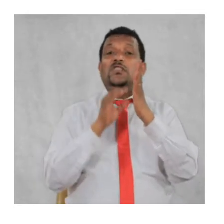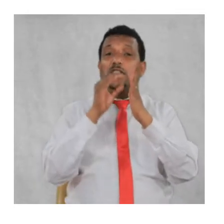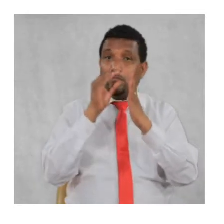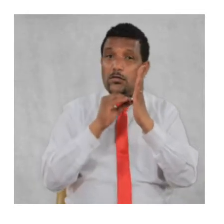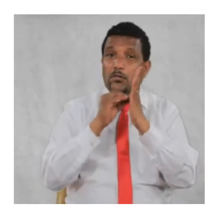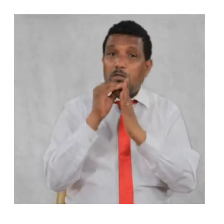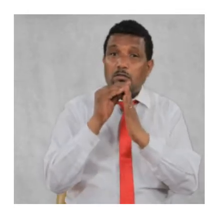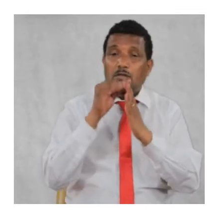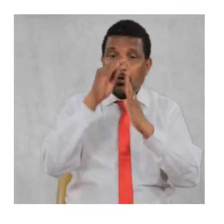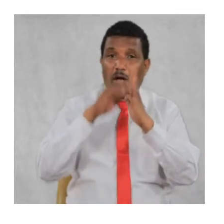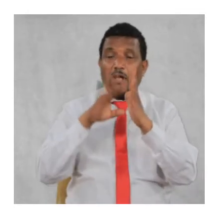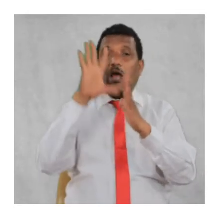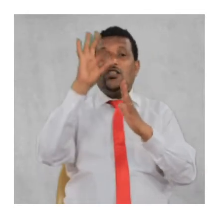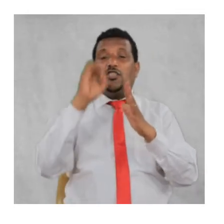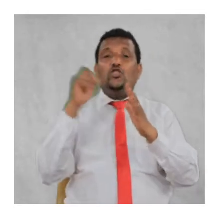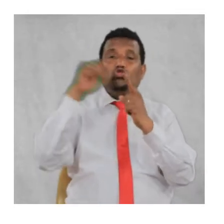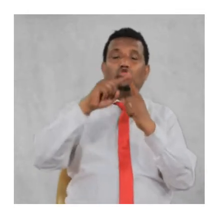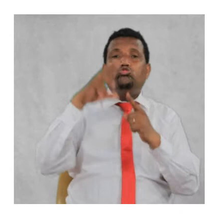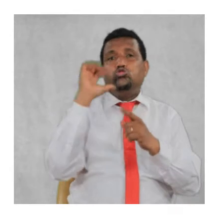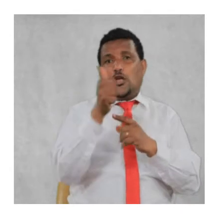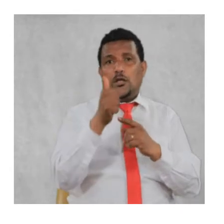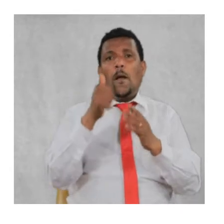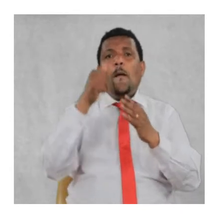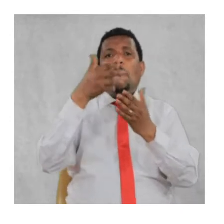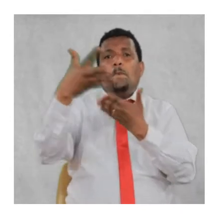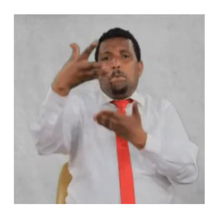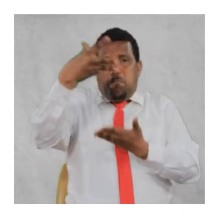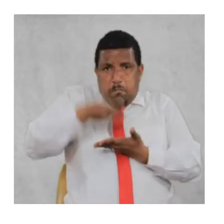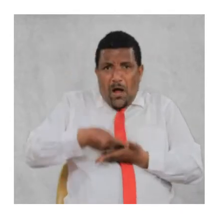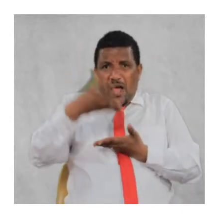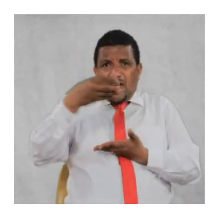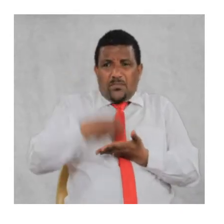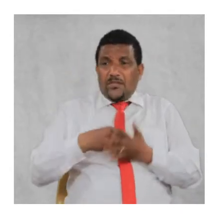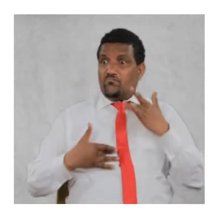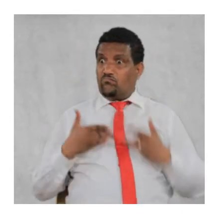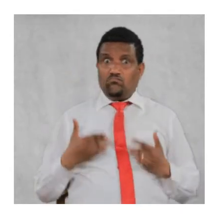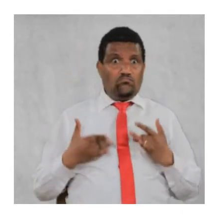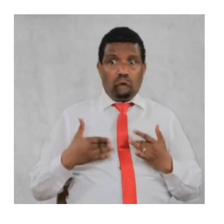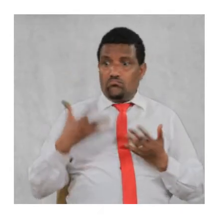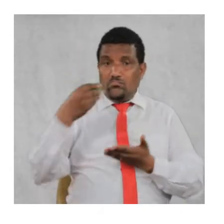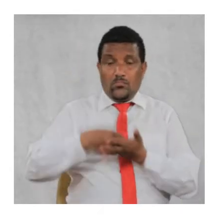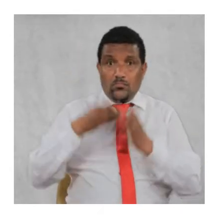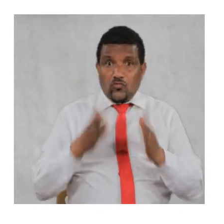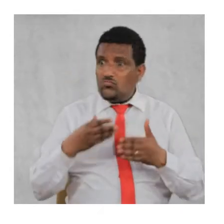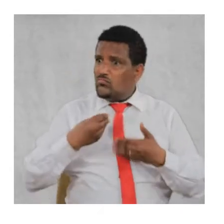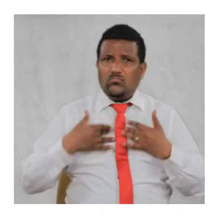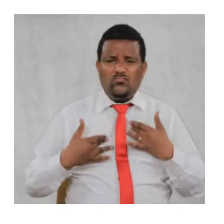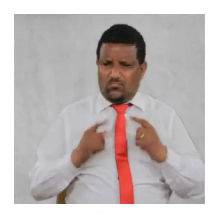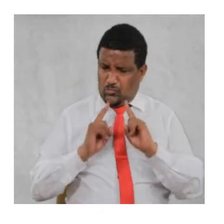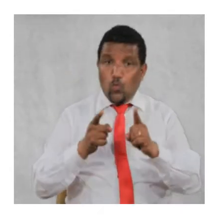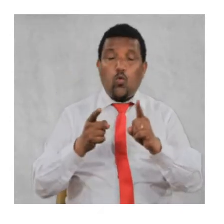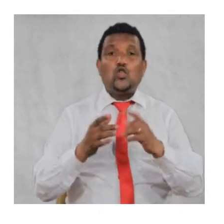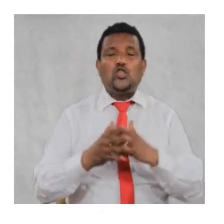to 10. That means the buyer is very sensitive or very responsive.